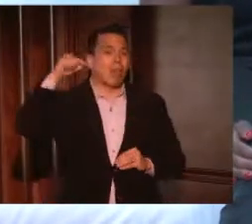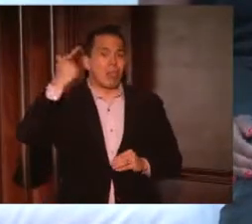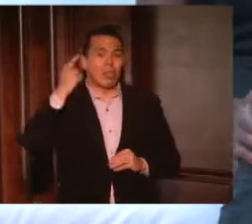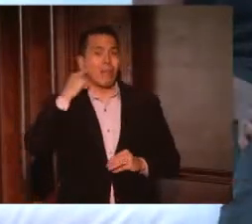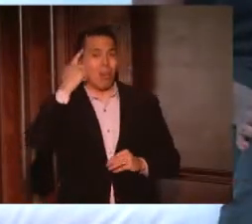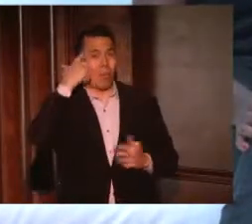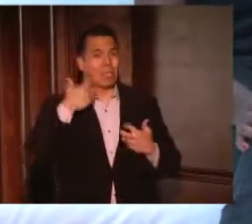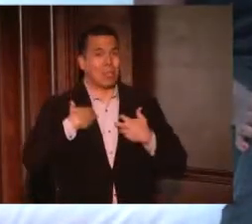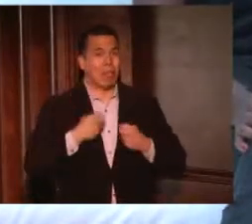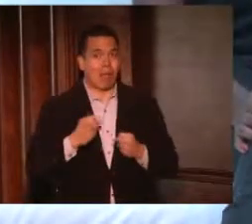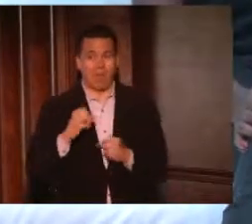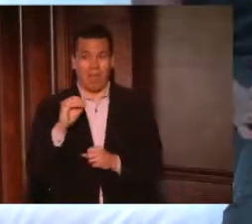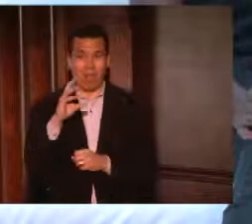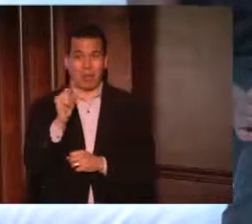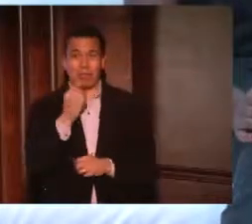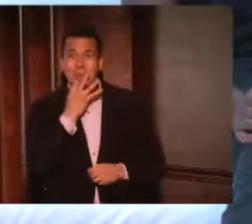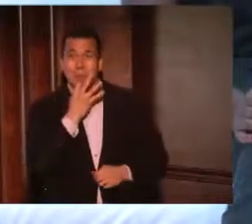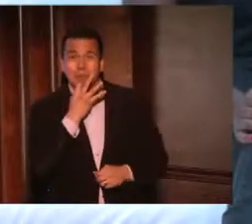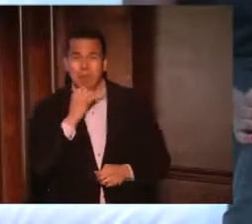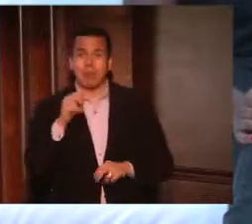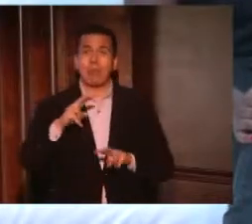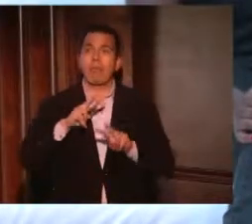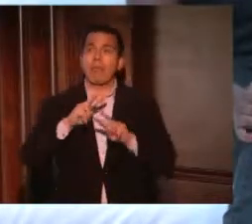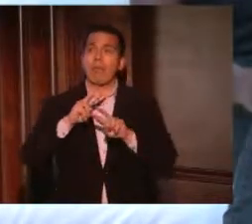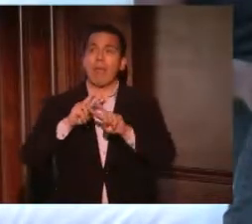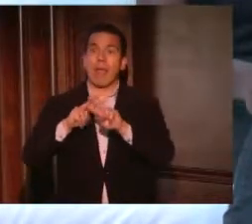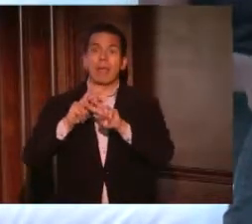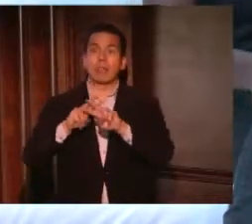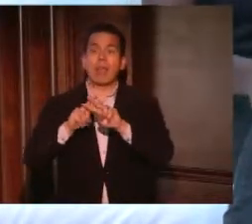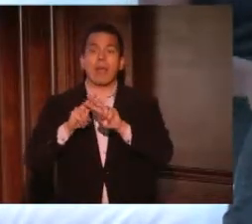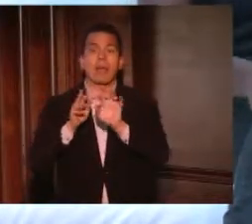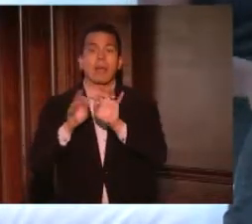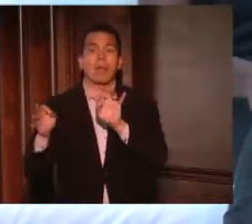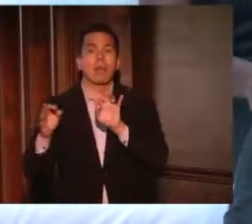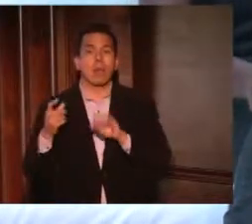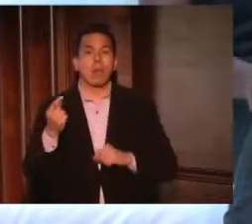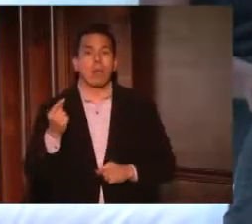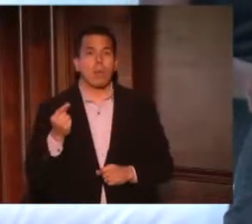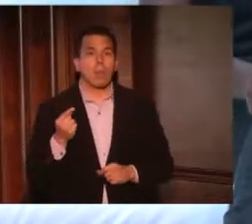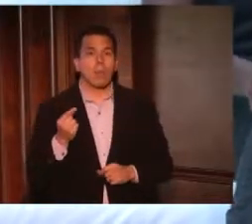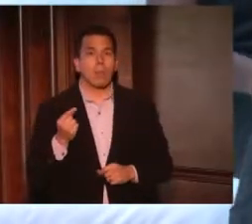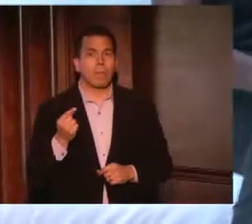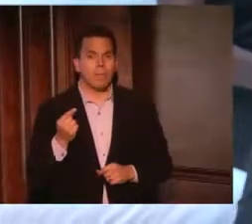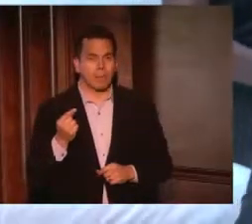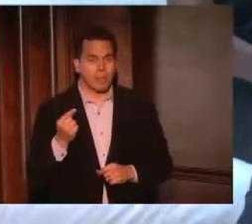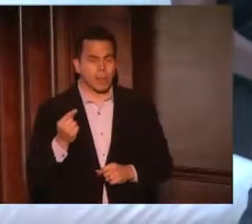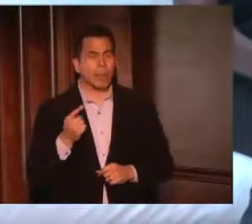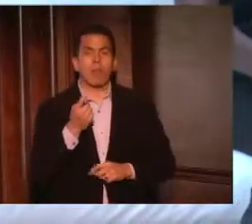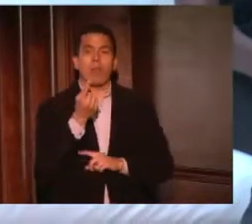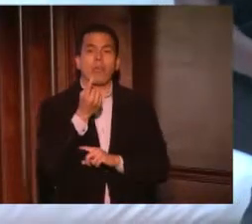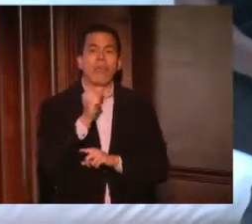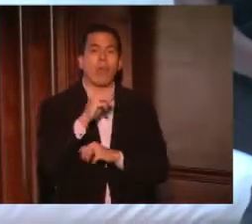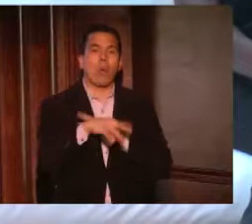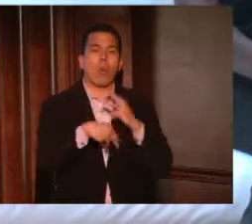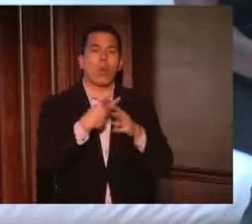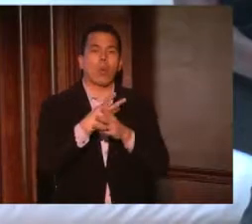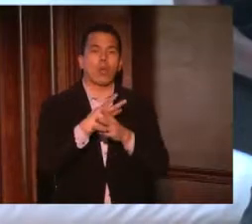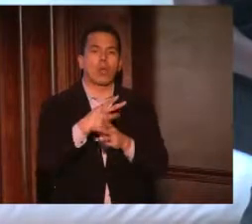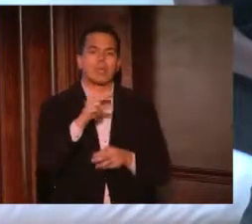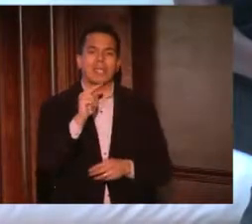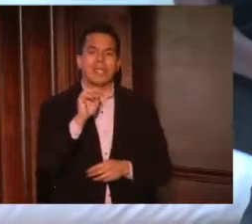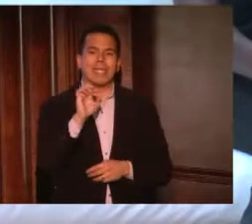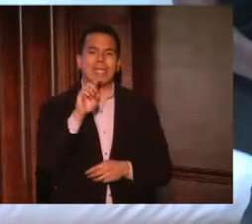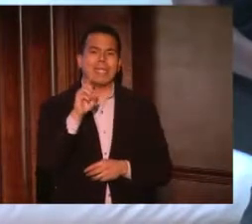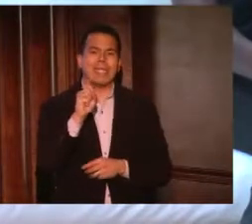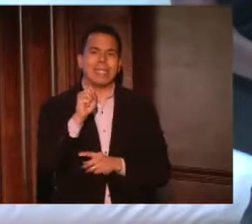10th of October. And the hashtag that they're asking people to do is to say the world needs, hashtag the world needs what. And on